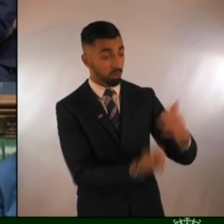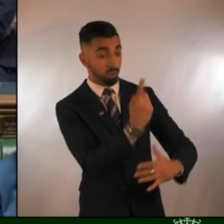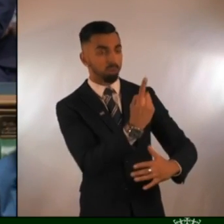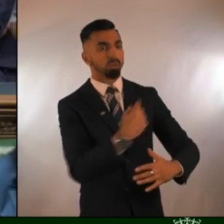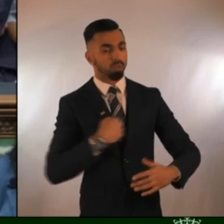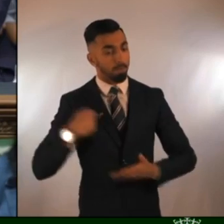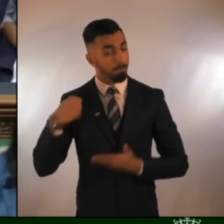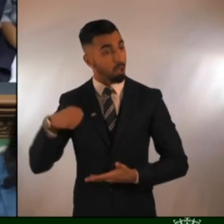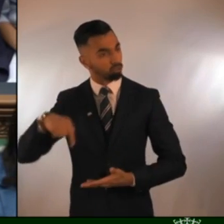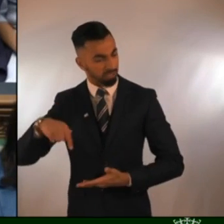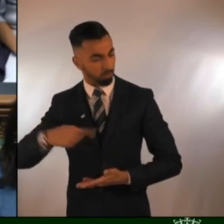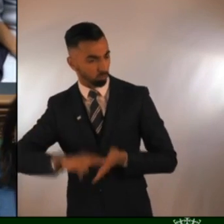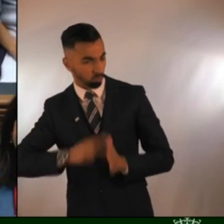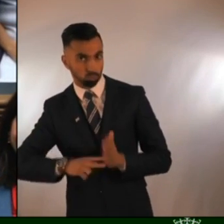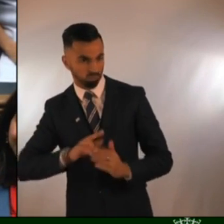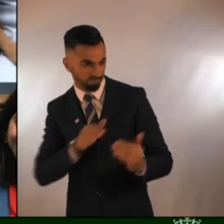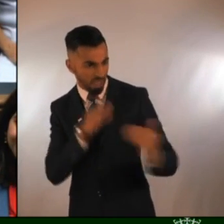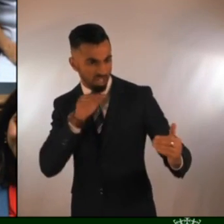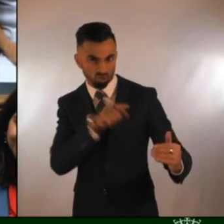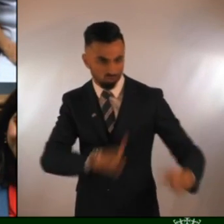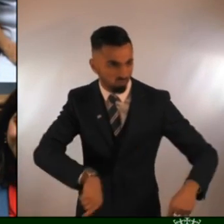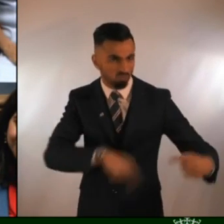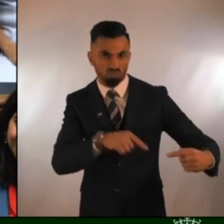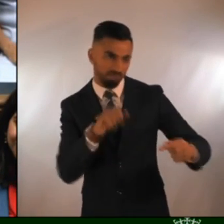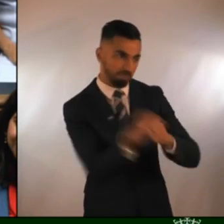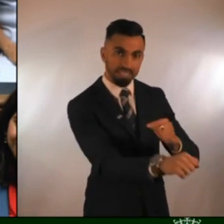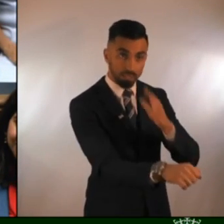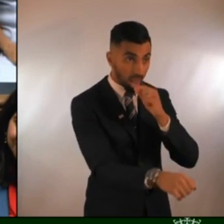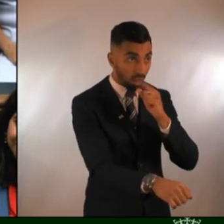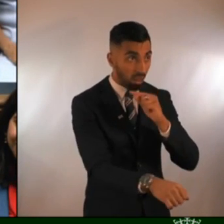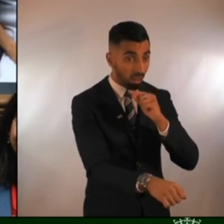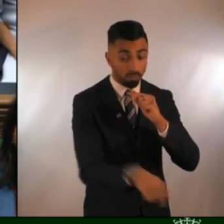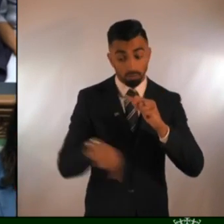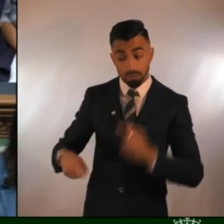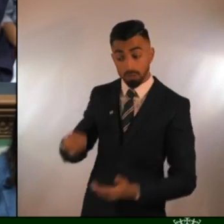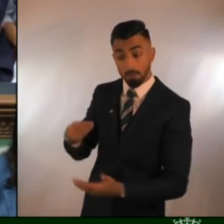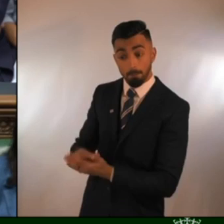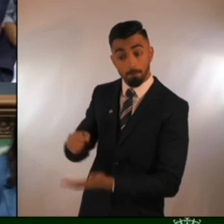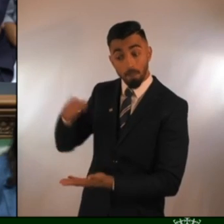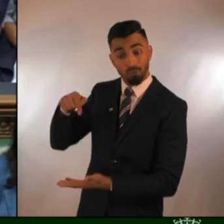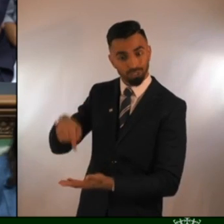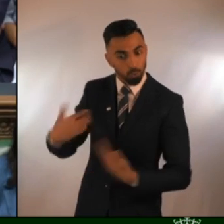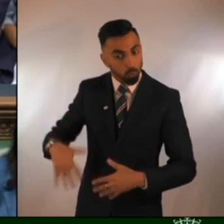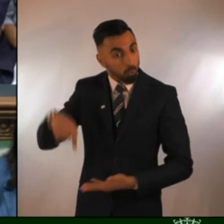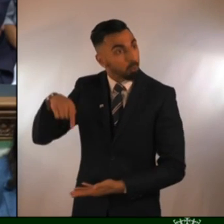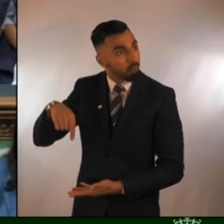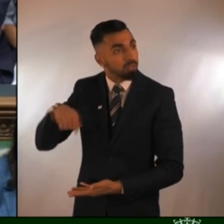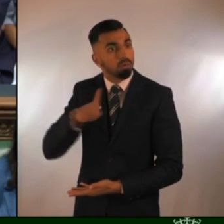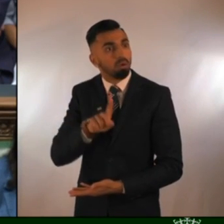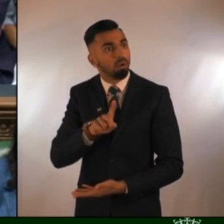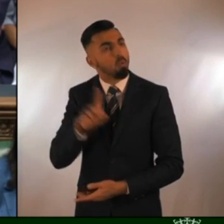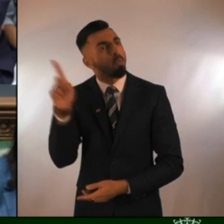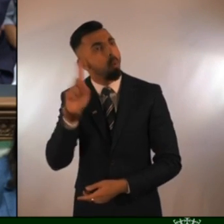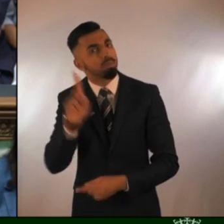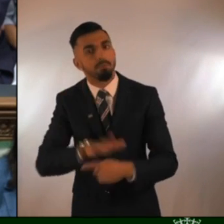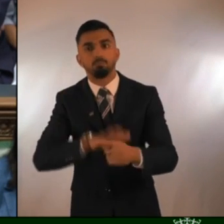whose foundations are strong. It is a budget that provides for security today, but let me now outline our plan for